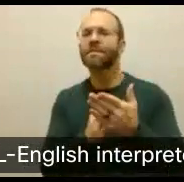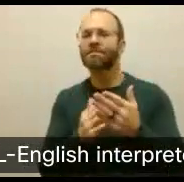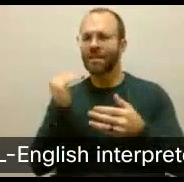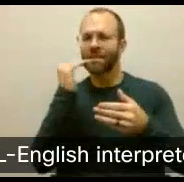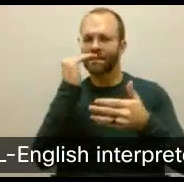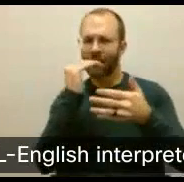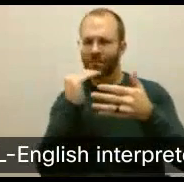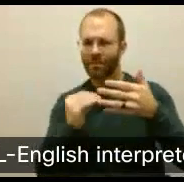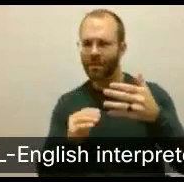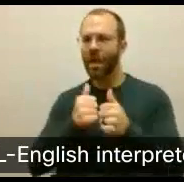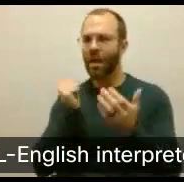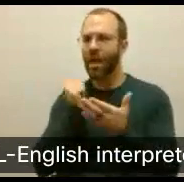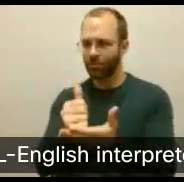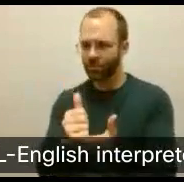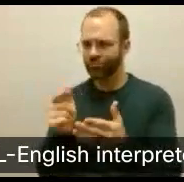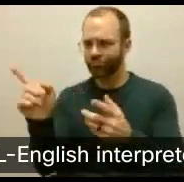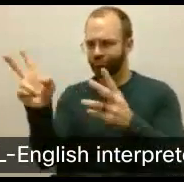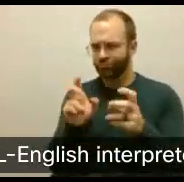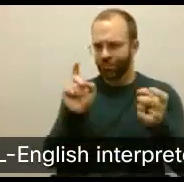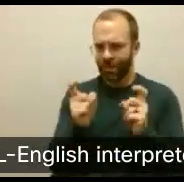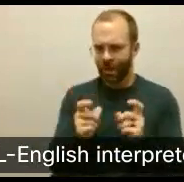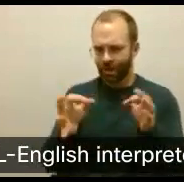information for an assignment.